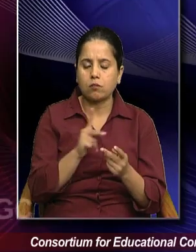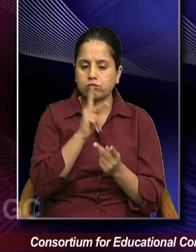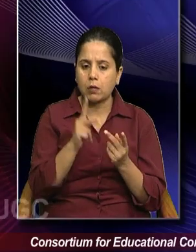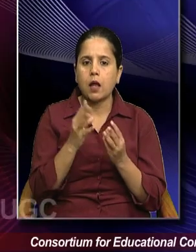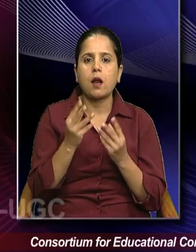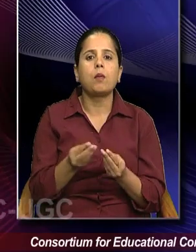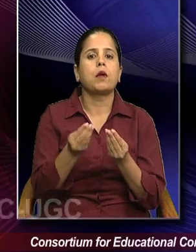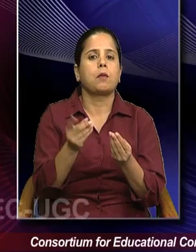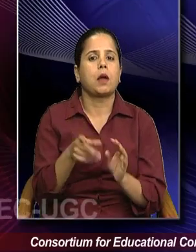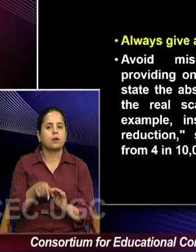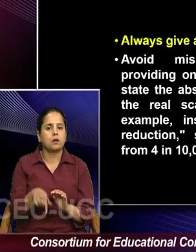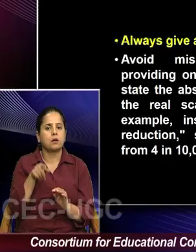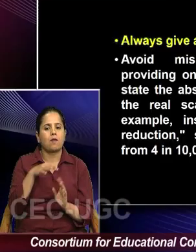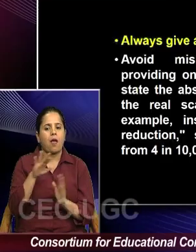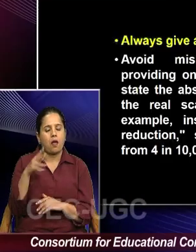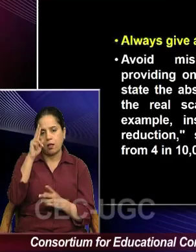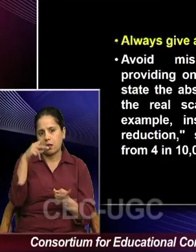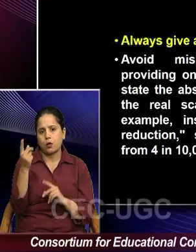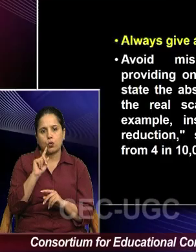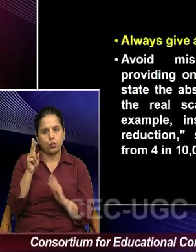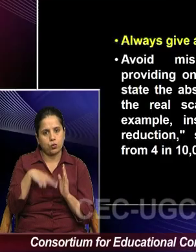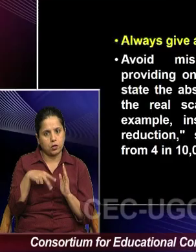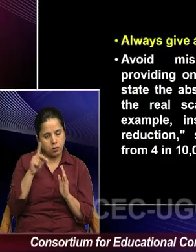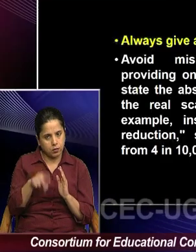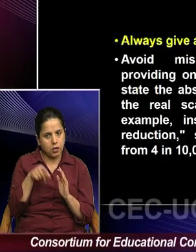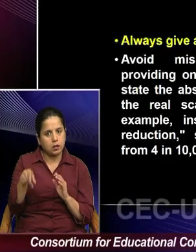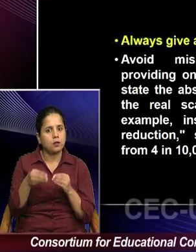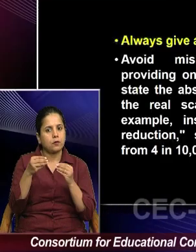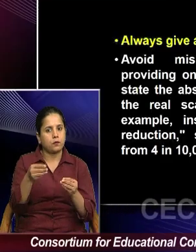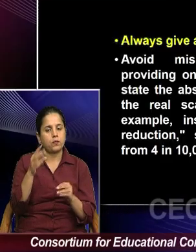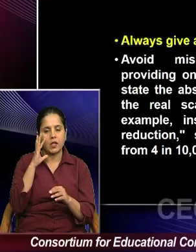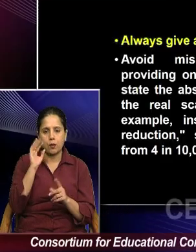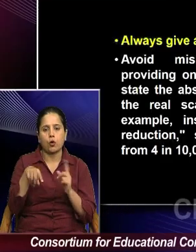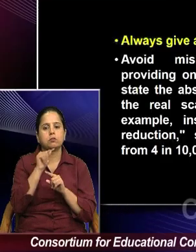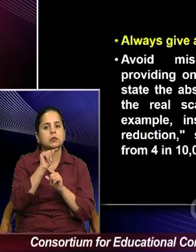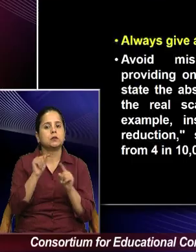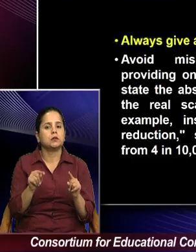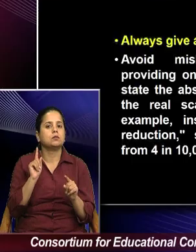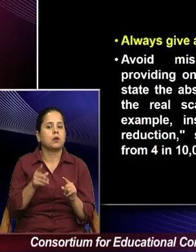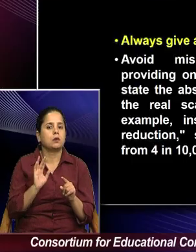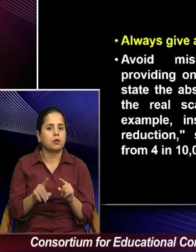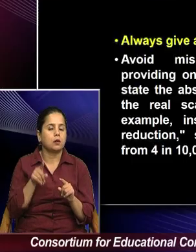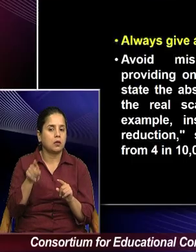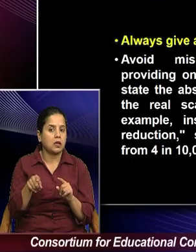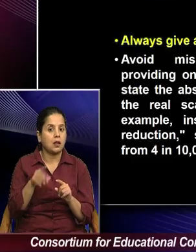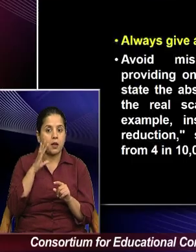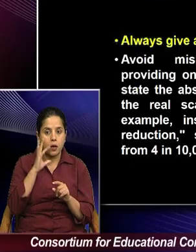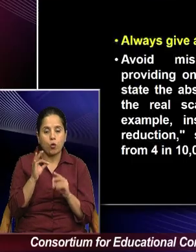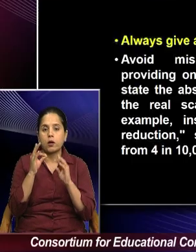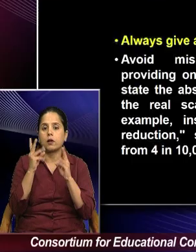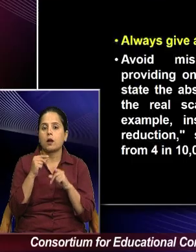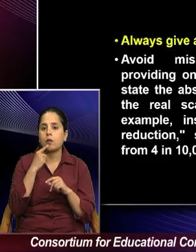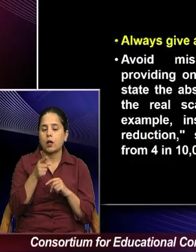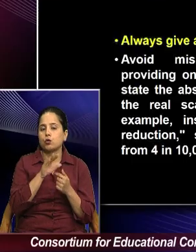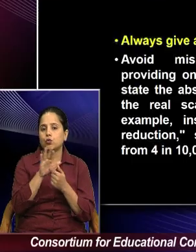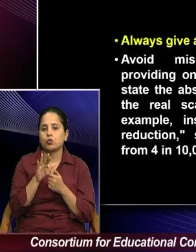number. Avoid misleading readers by providing only relative percentages. State the absolute numbers to